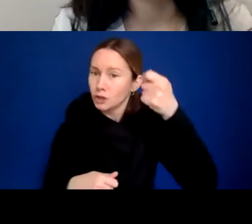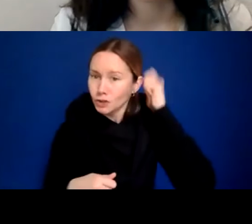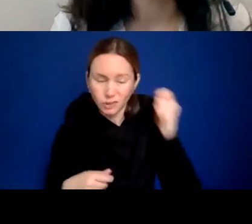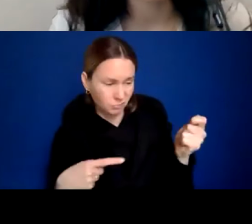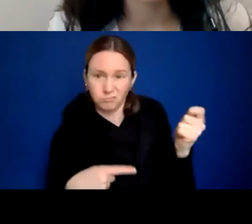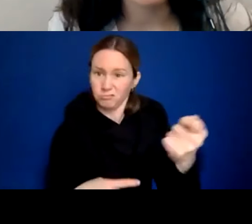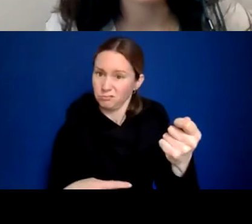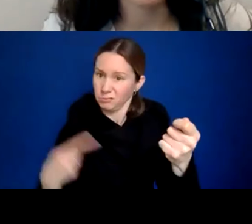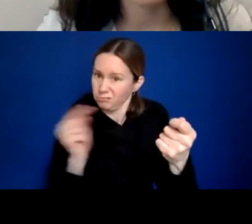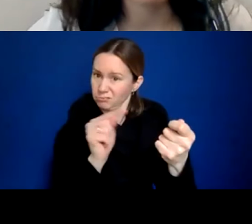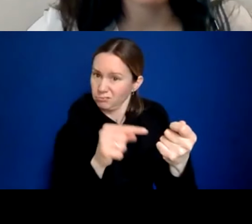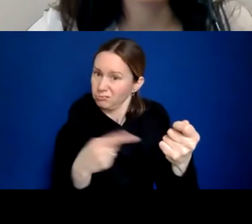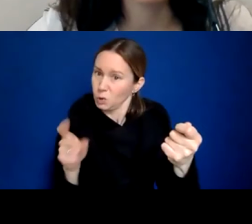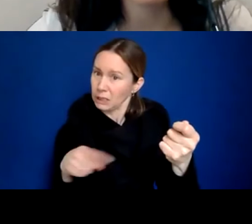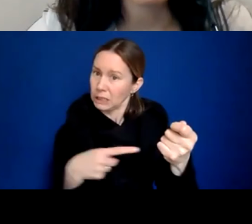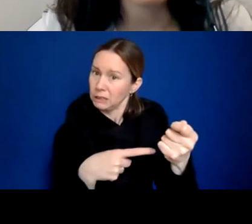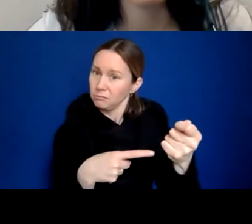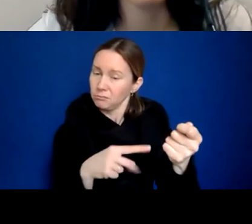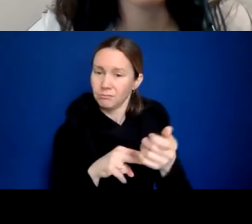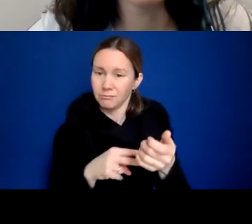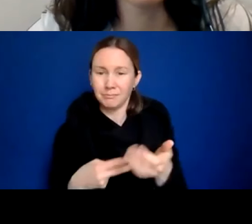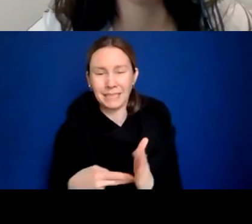know what exactly you're talking about.